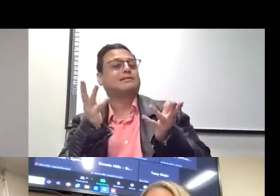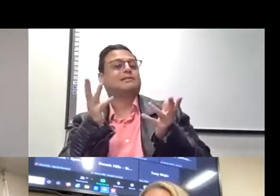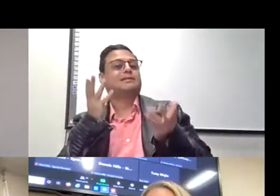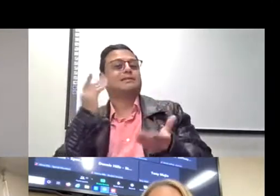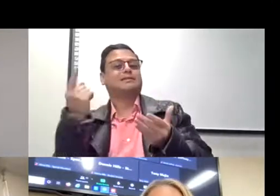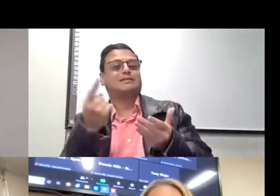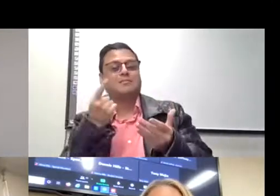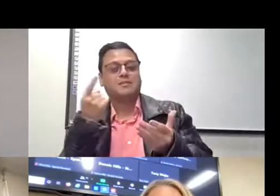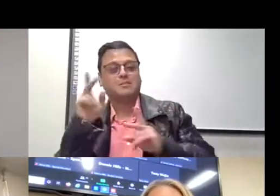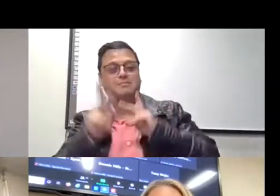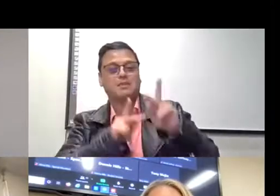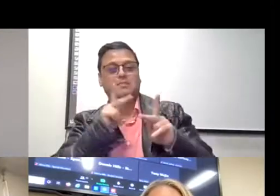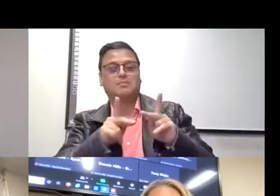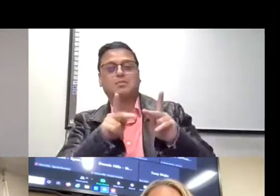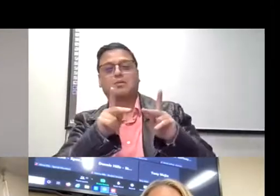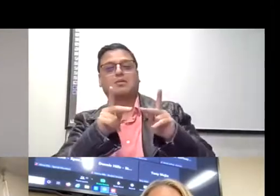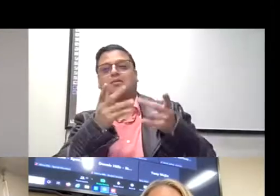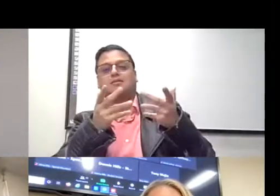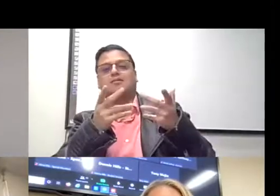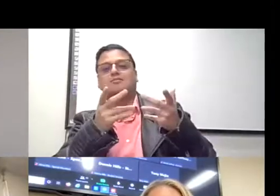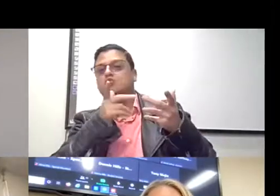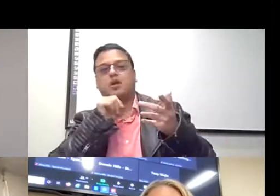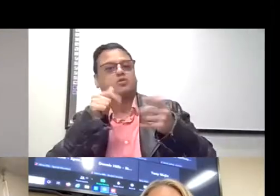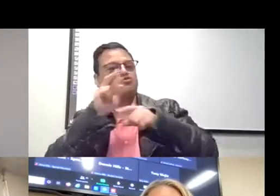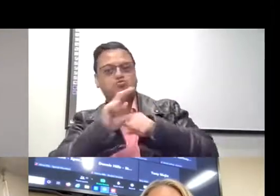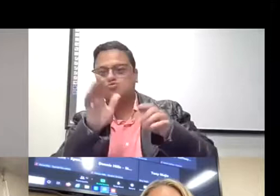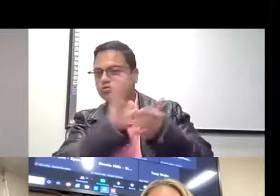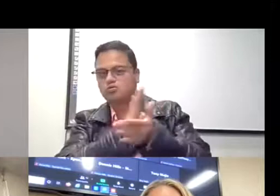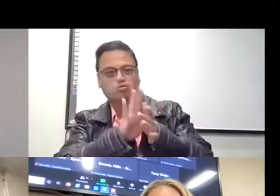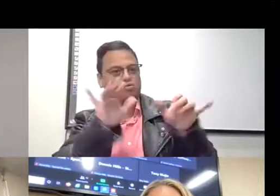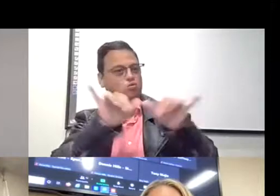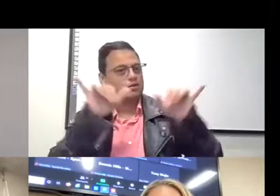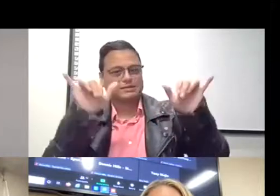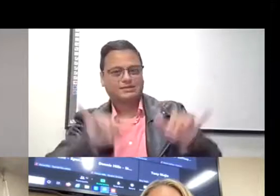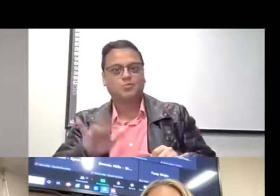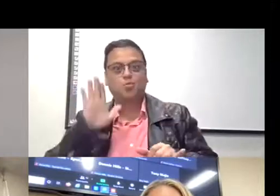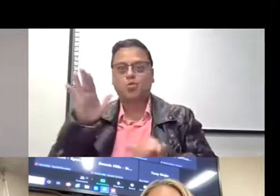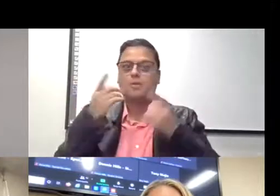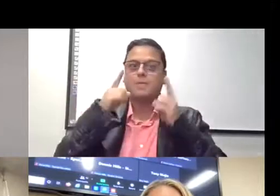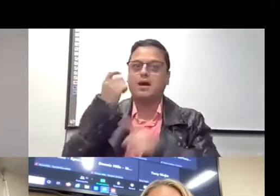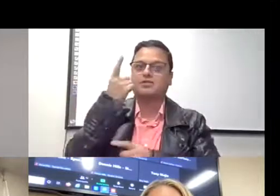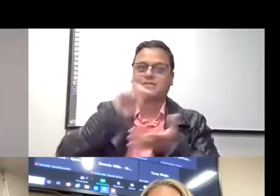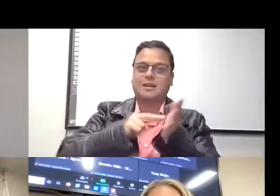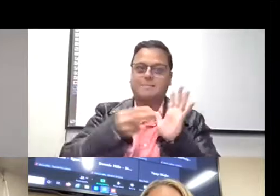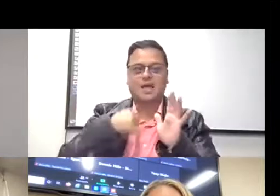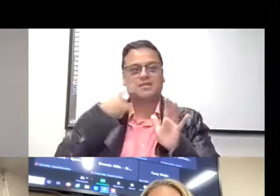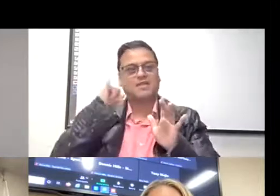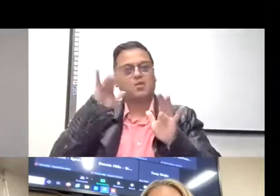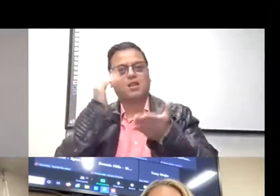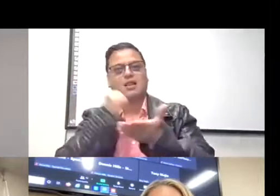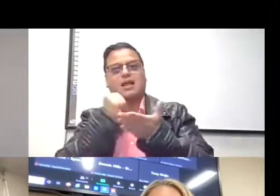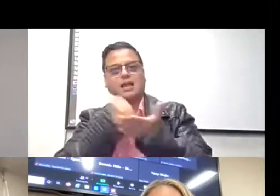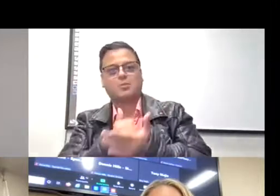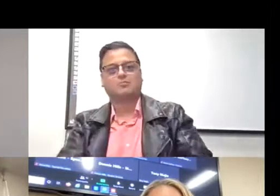that people who aren't used to the school system for the first time, they may like, what is that? And so I think that might be helpful.